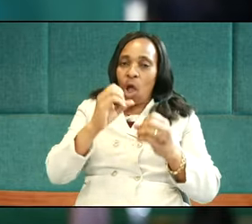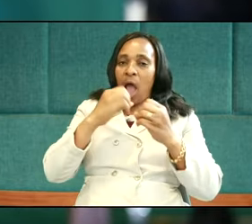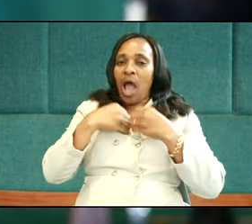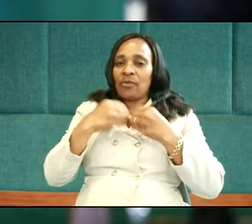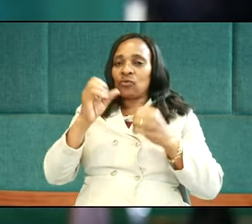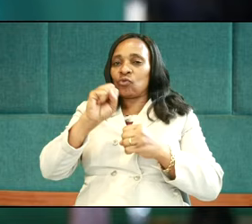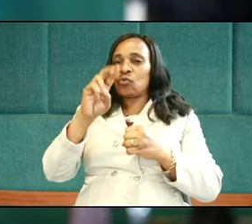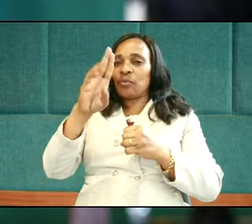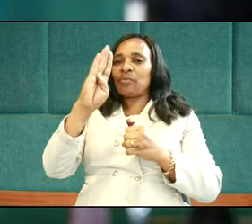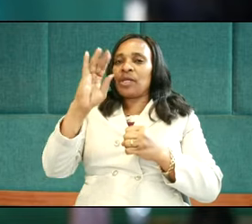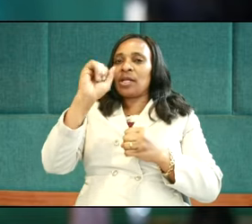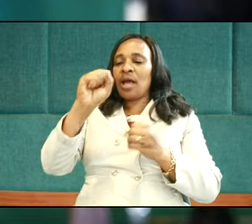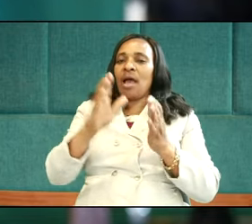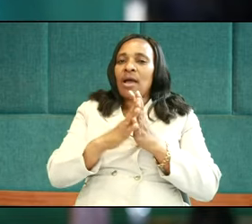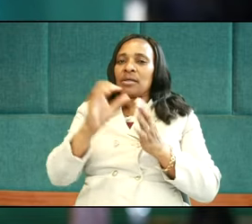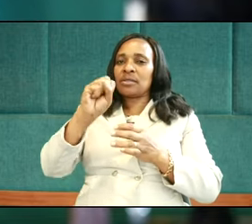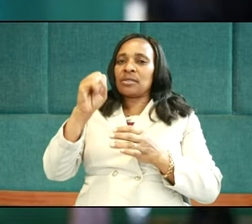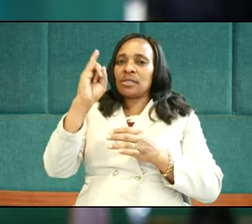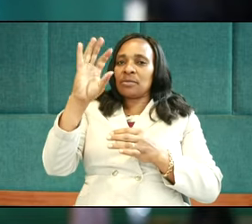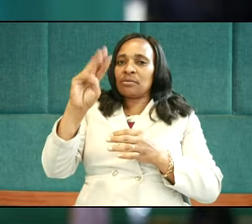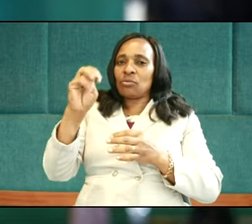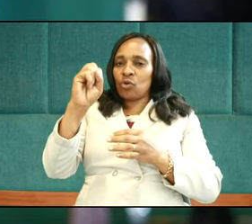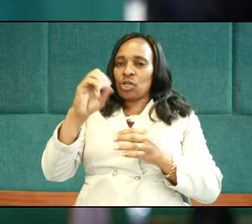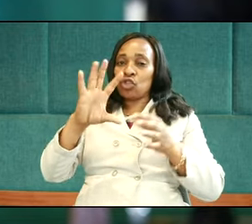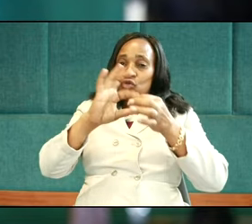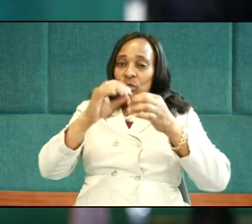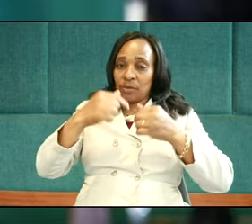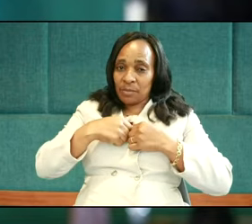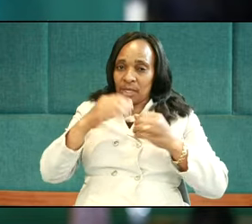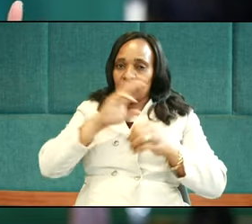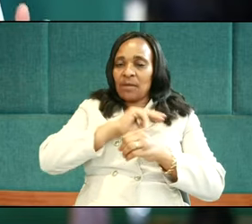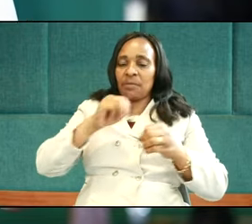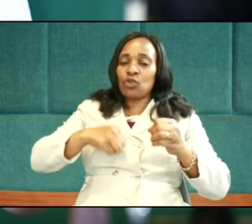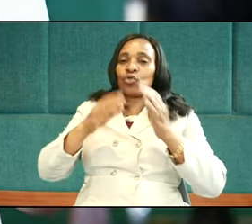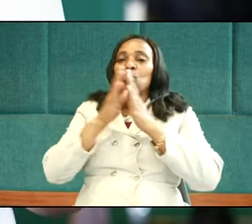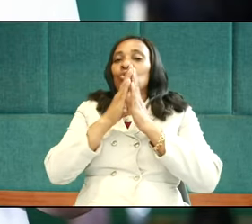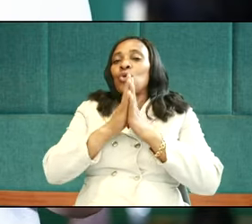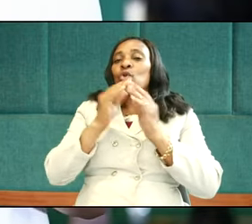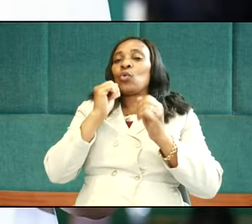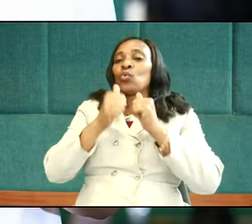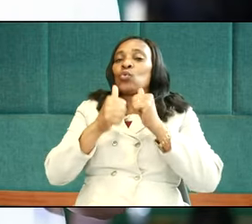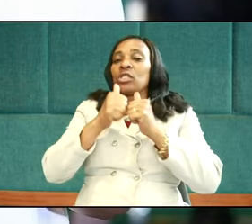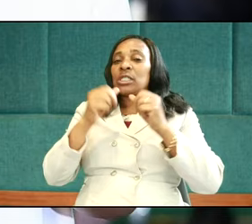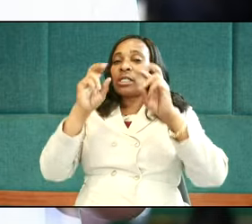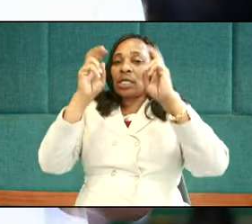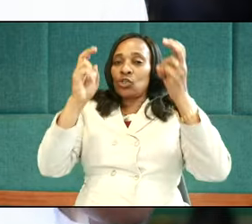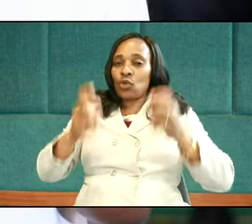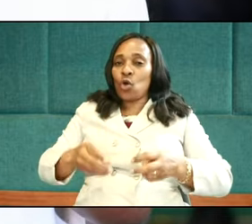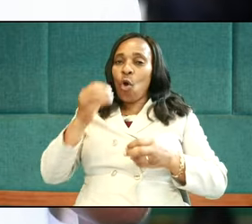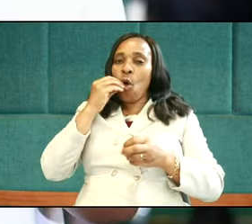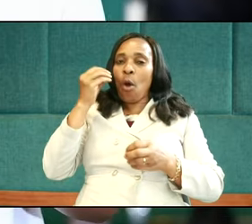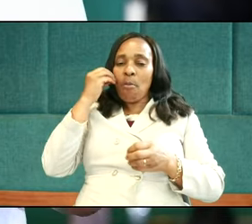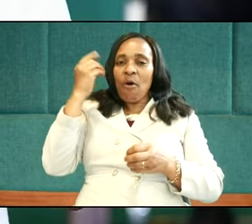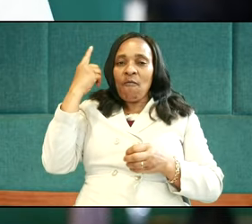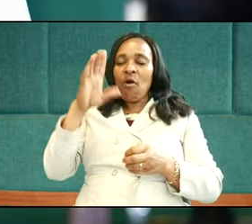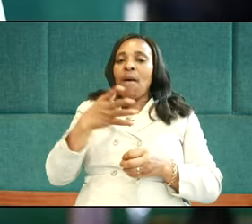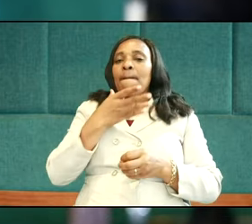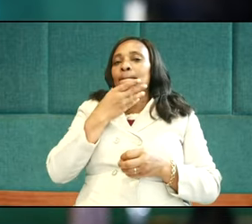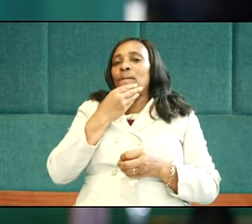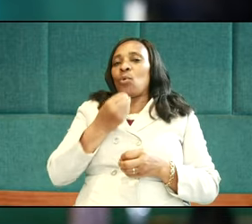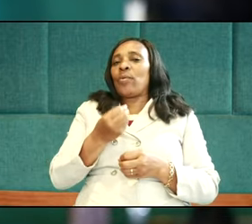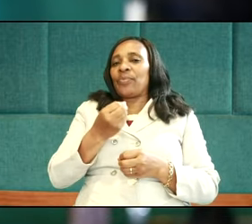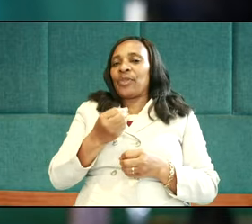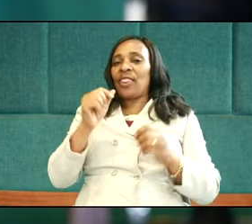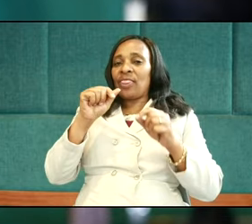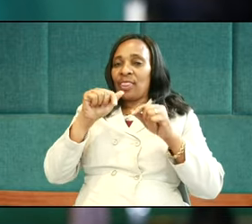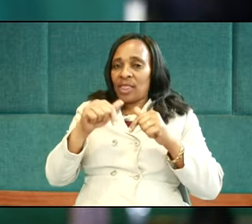Shema. Now join me as I take you through the mission story, which the title is Home for a Boy, and